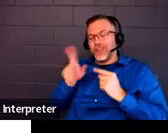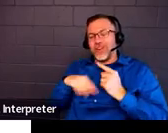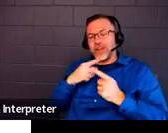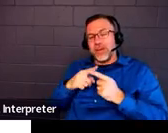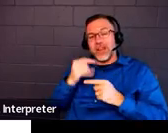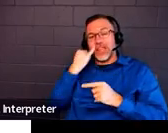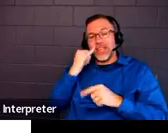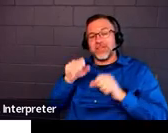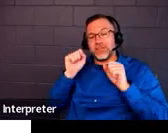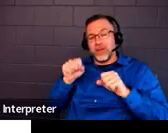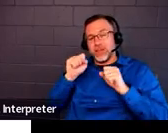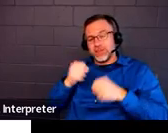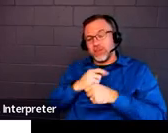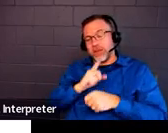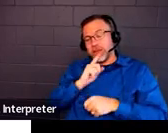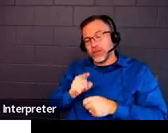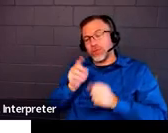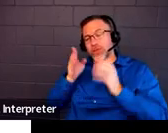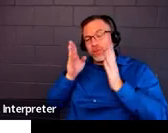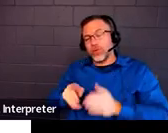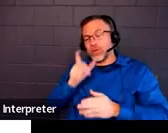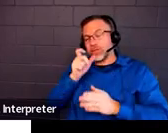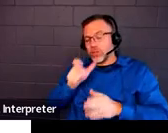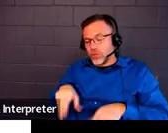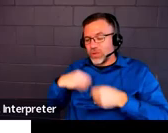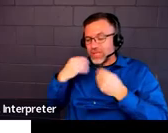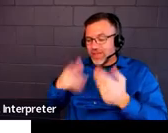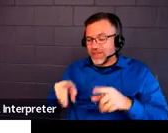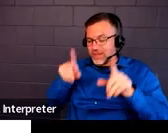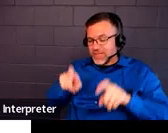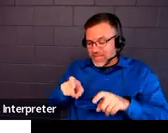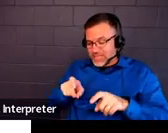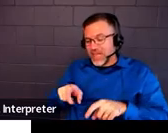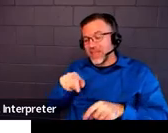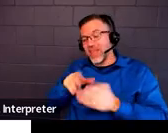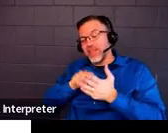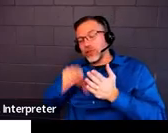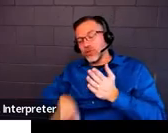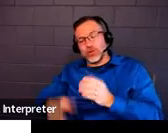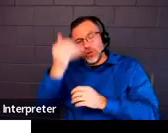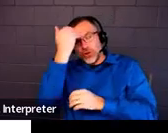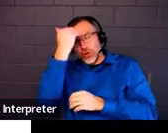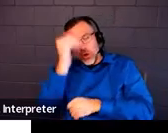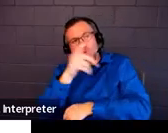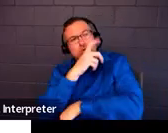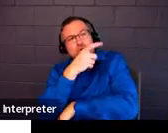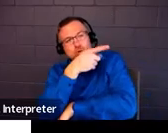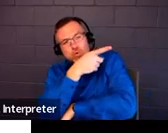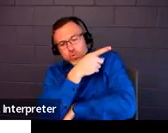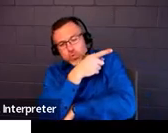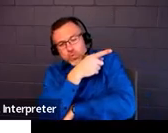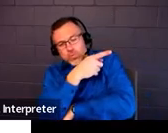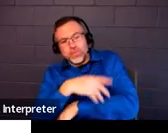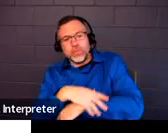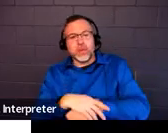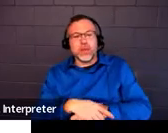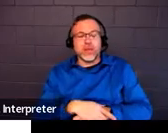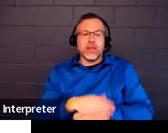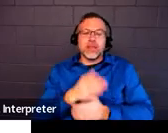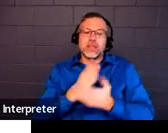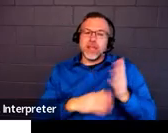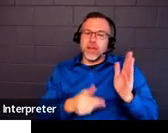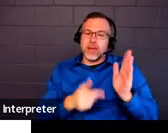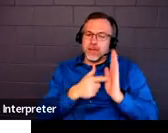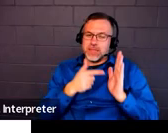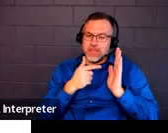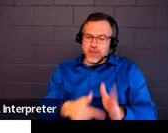possible, ensuring that the person administering the test is familiar to the student. So here's a couple of examples. So